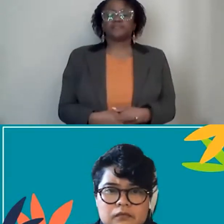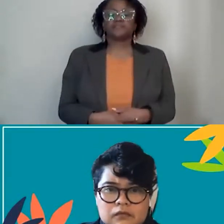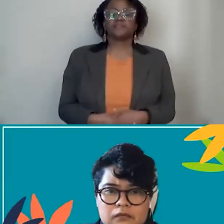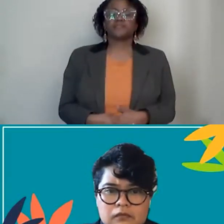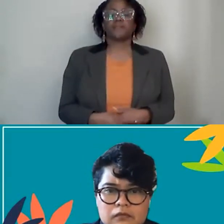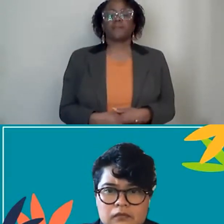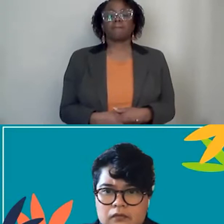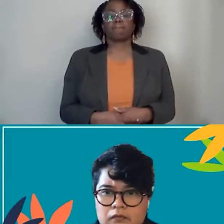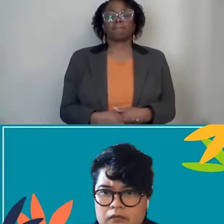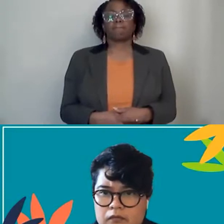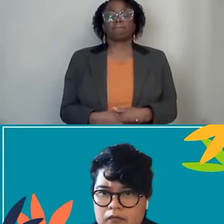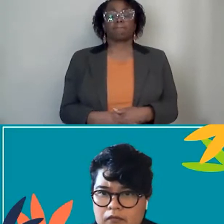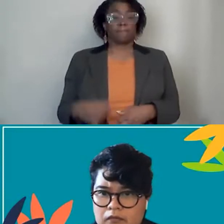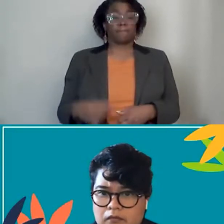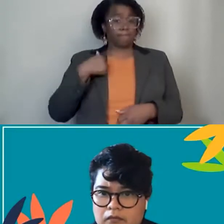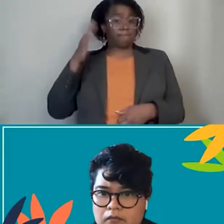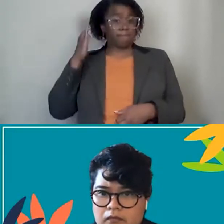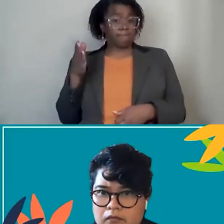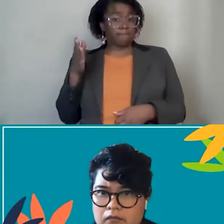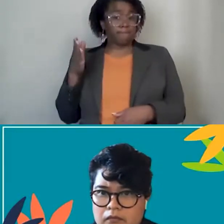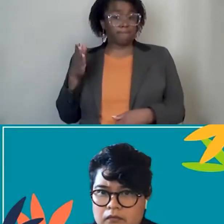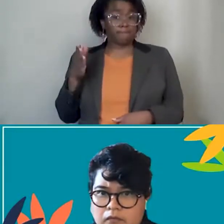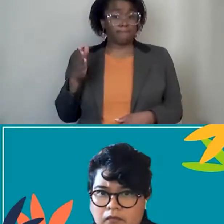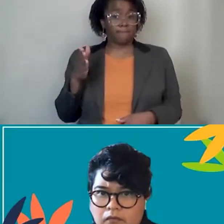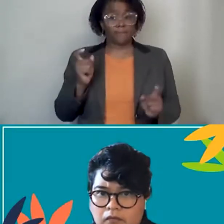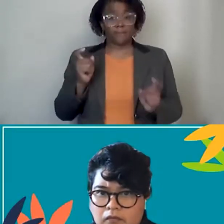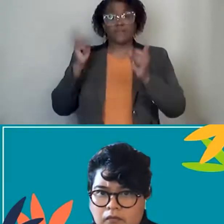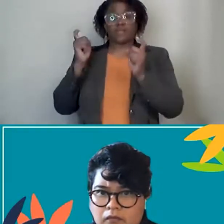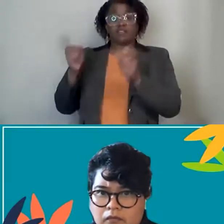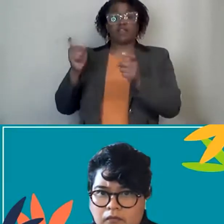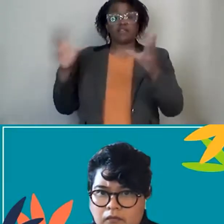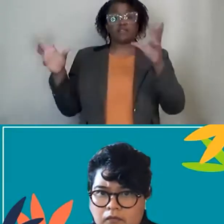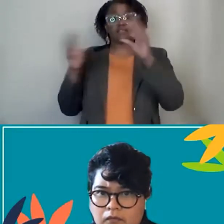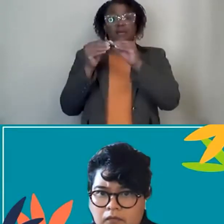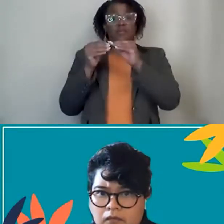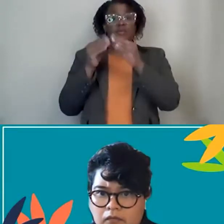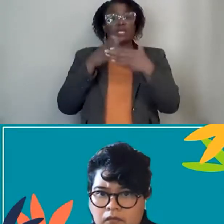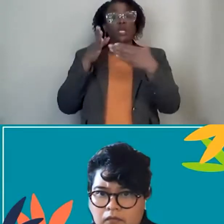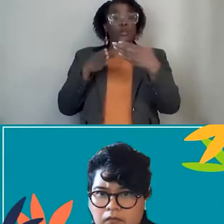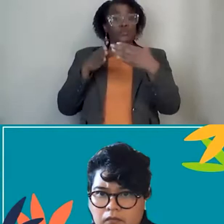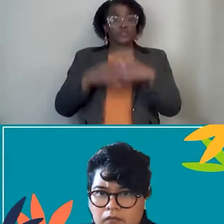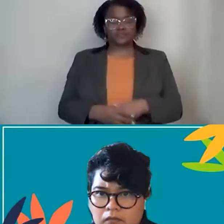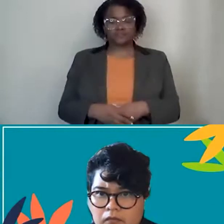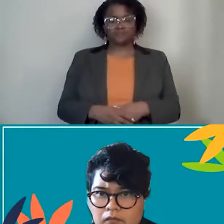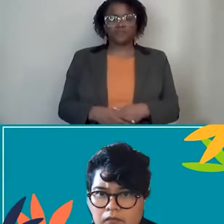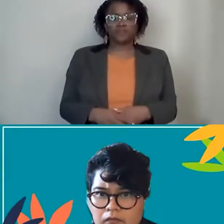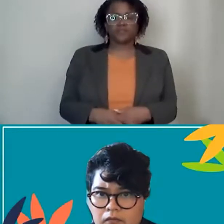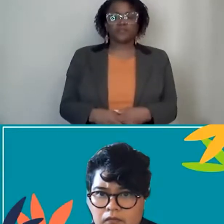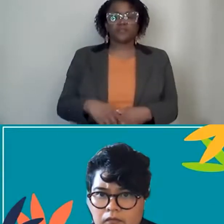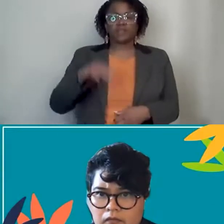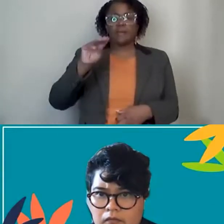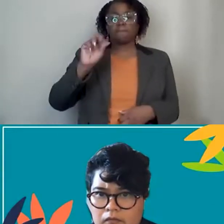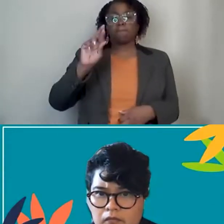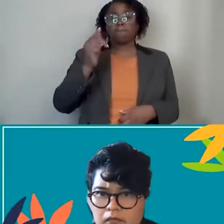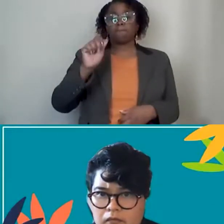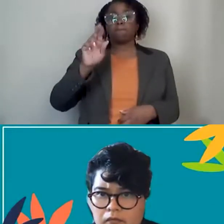So I am going to give a summary conclusion, and Margaret is